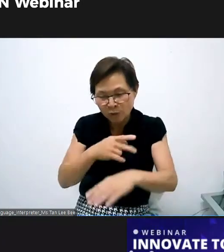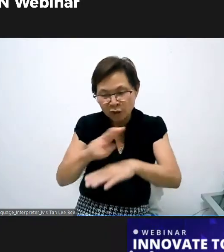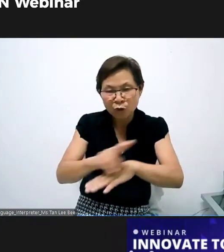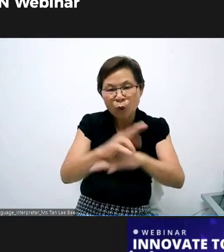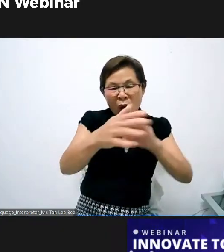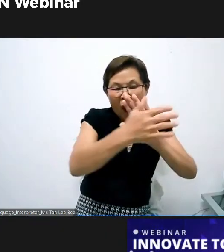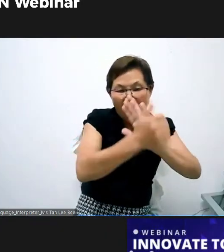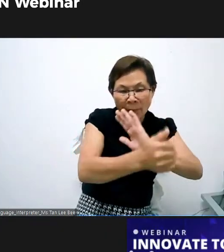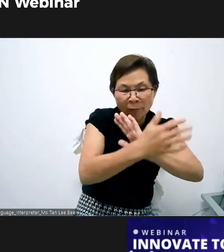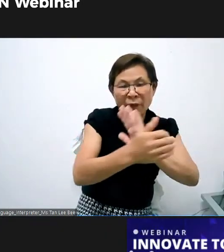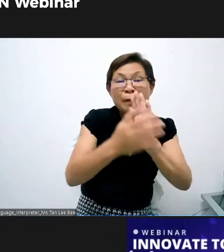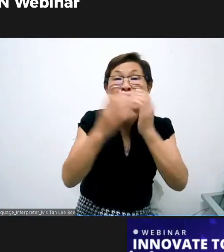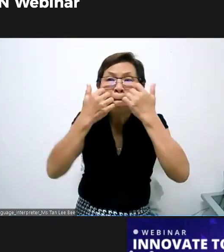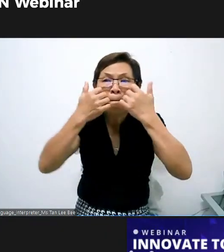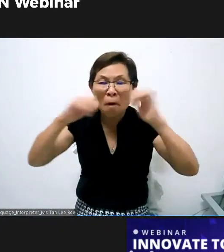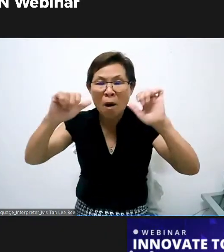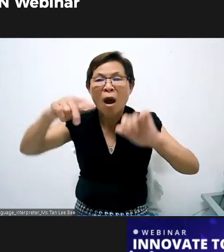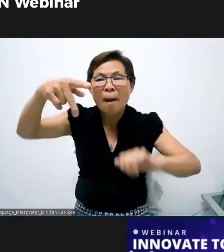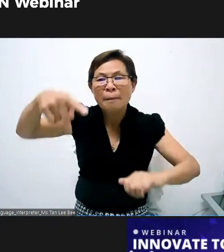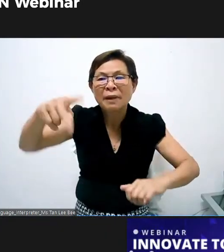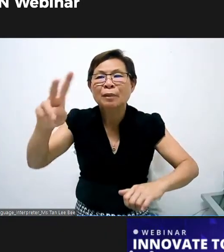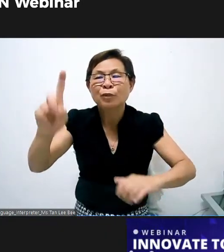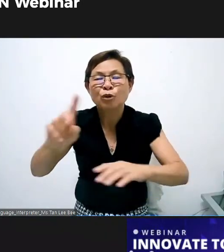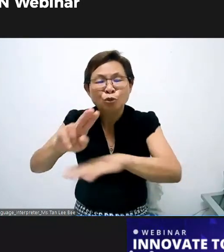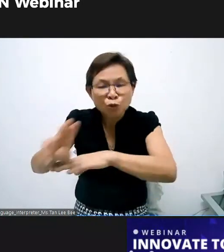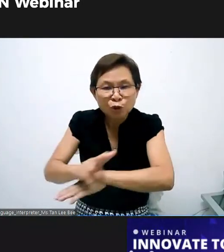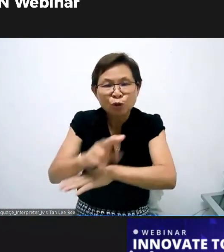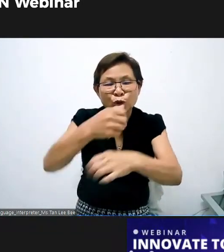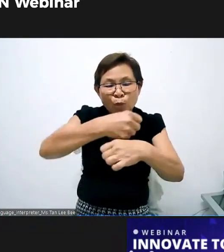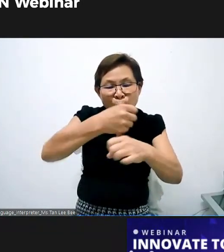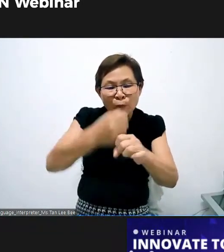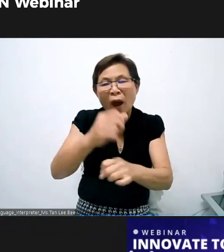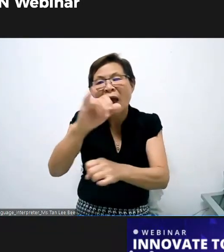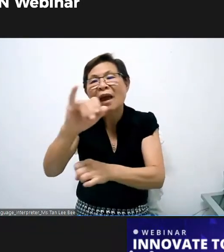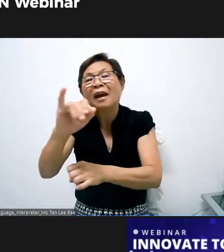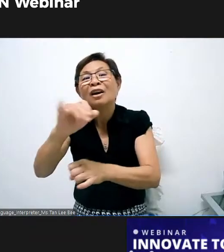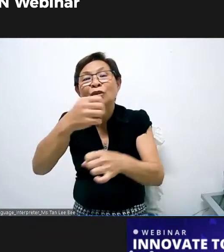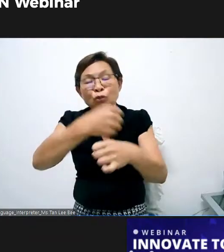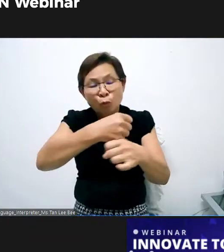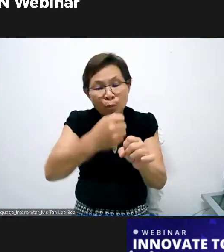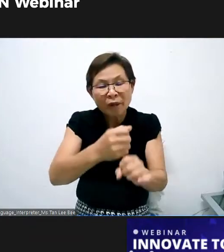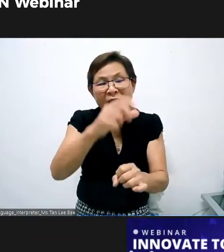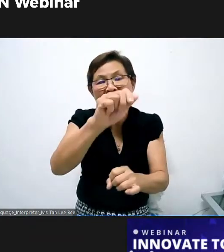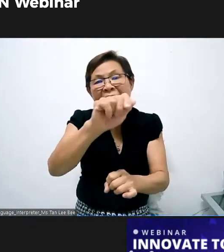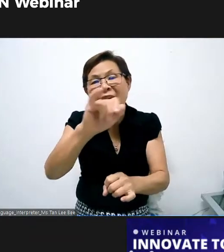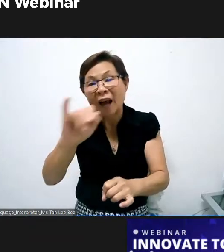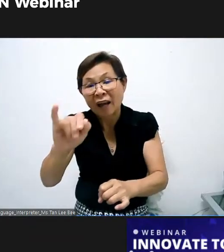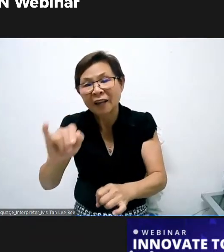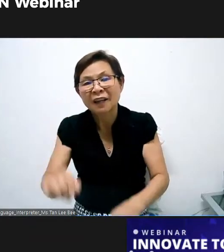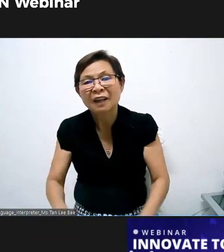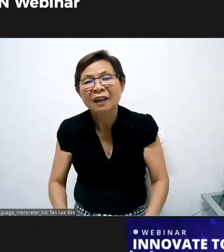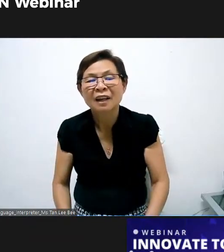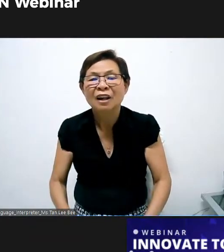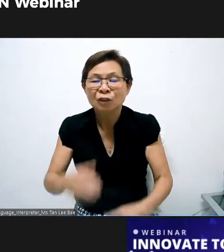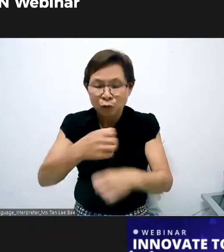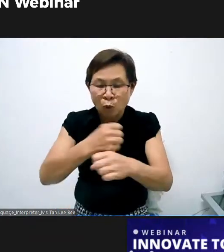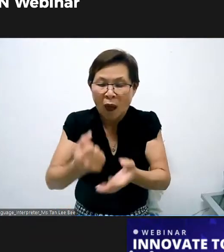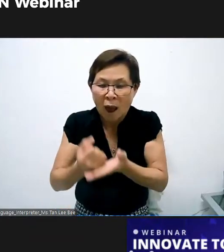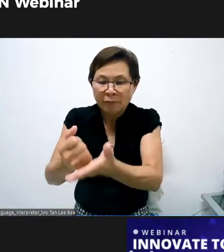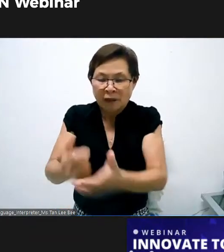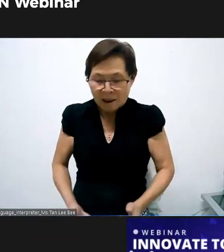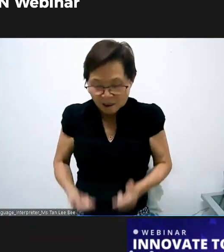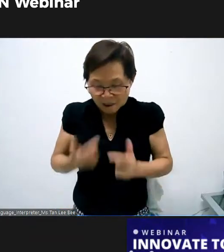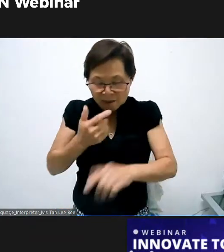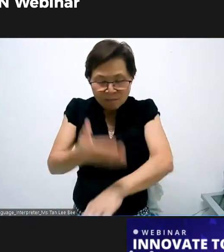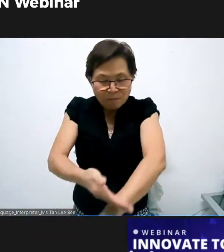and potential of PWD to invent the AI that help everyone life better.